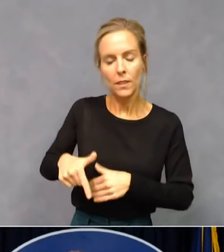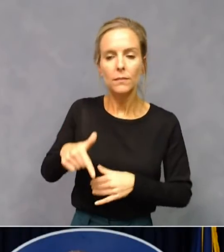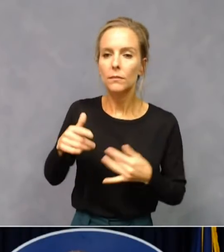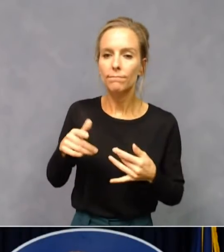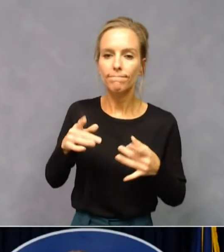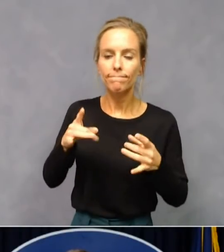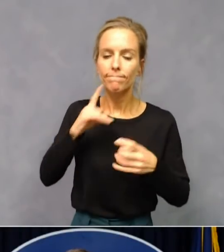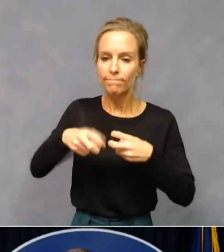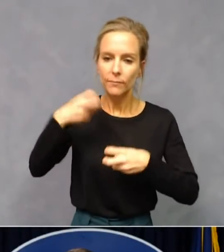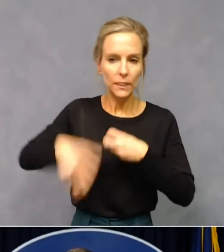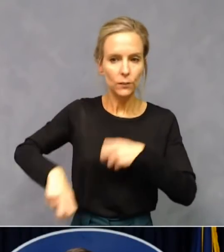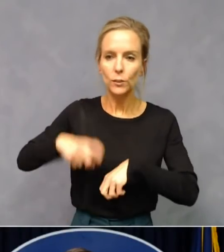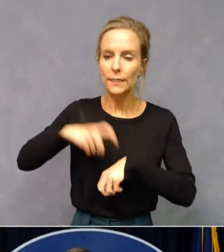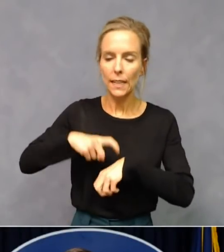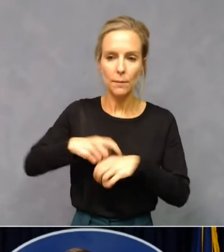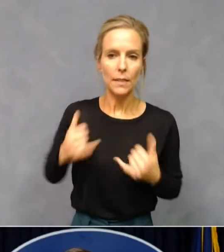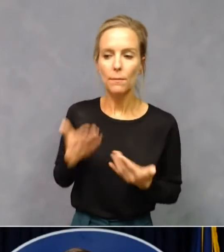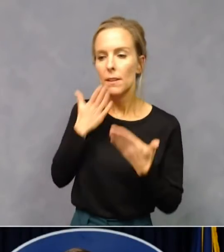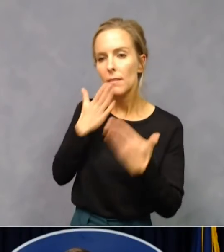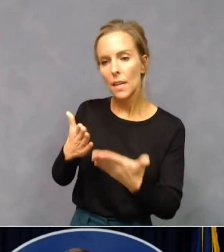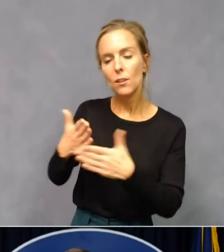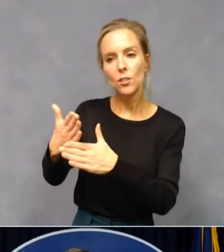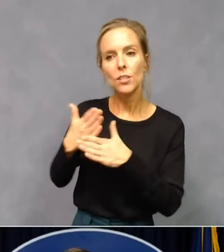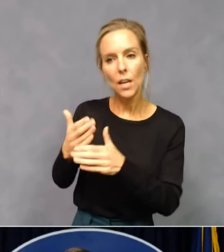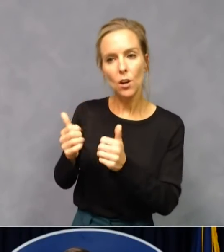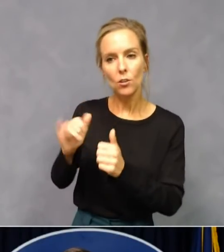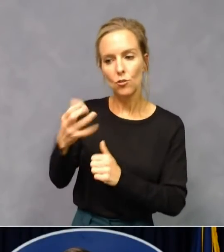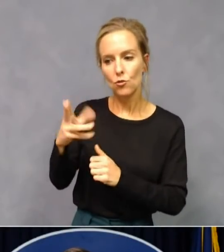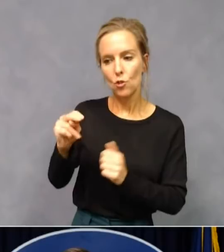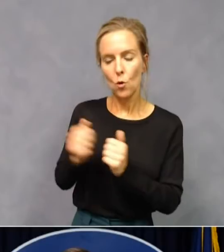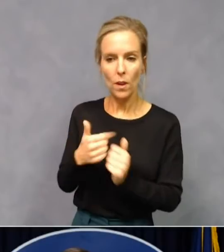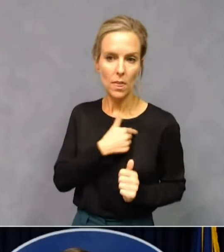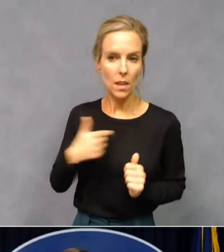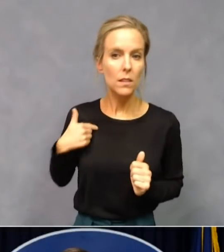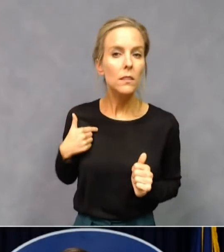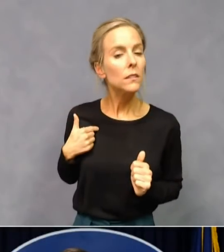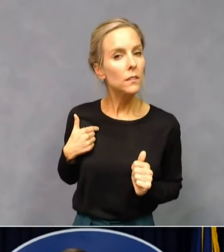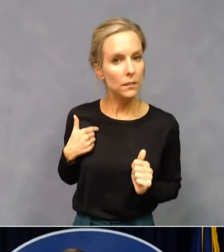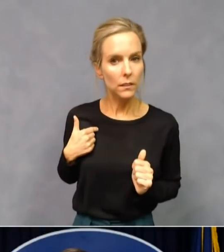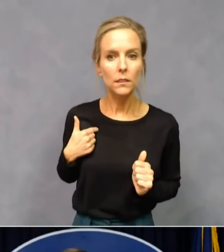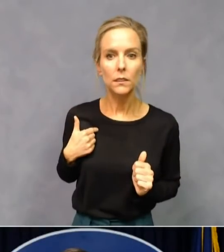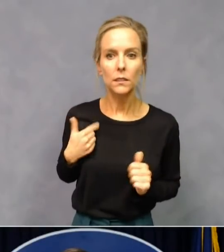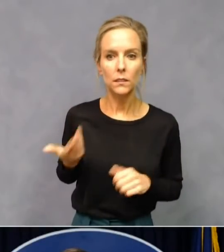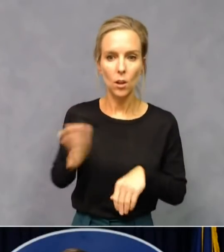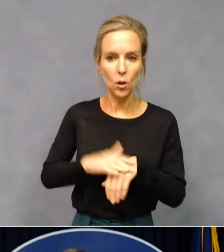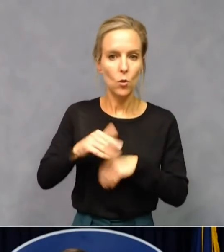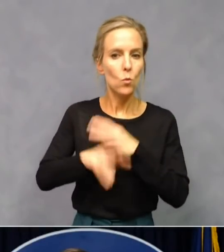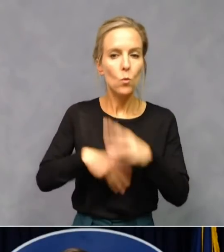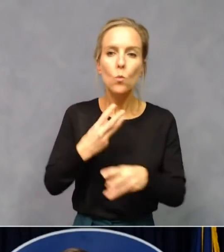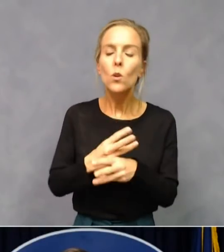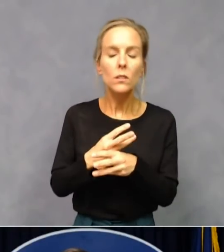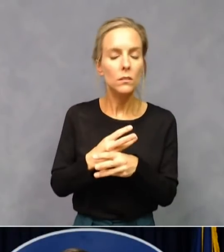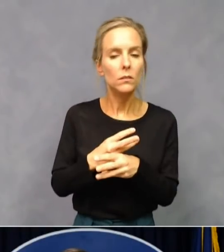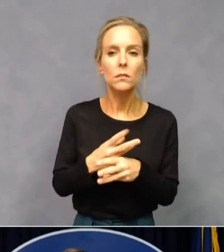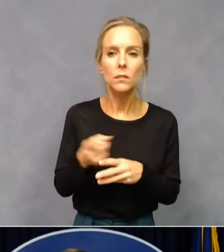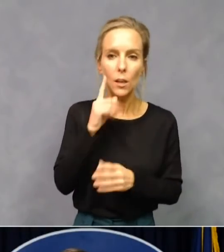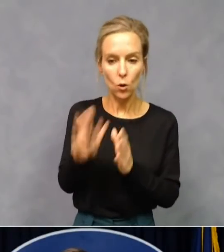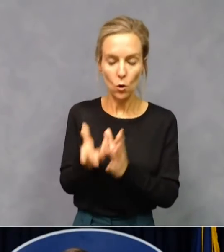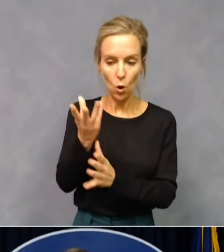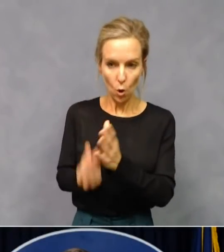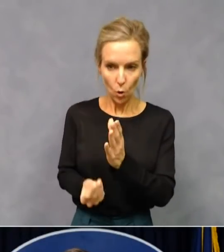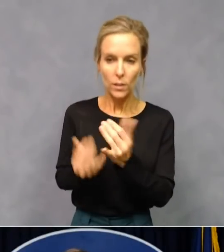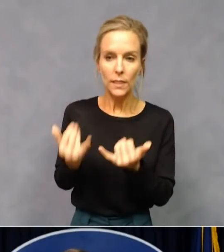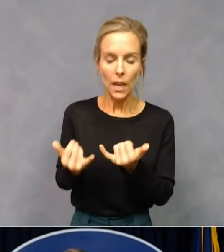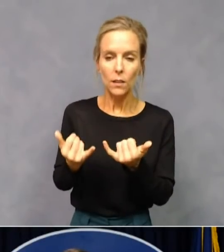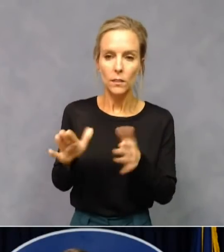for sharing John with us during his time on this world. I know he has gone to a better place. You